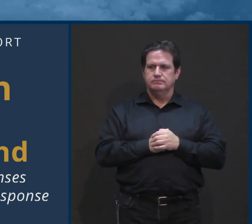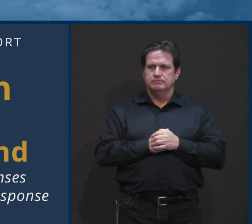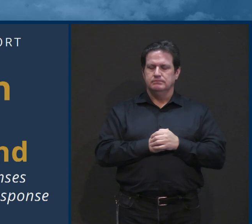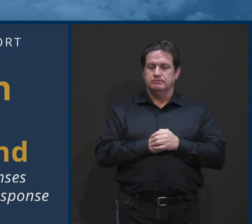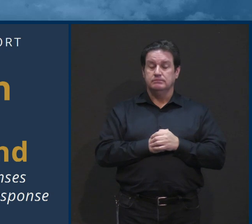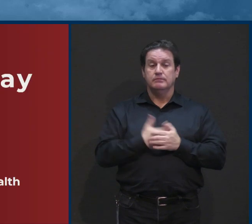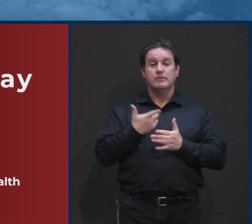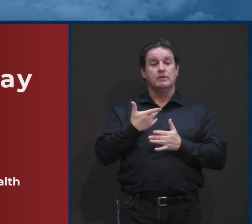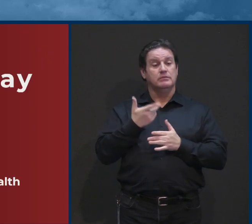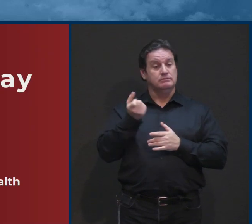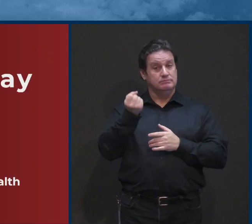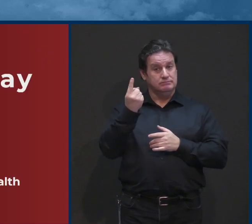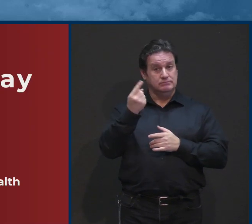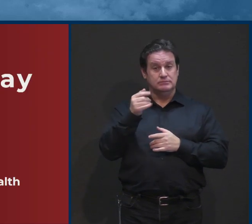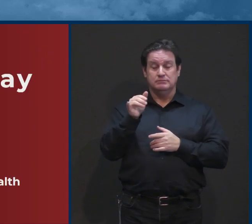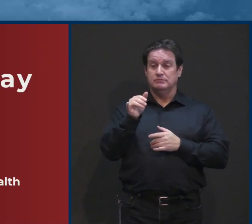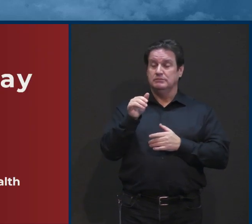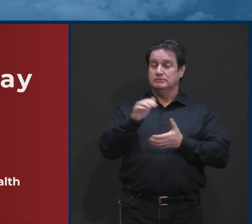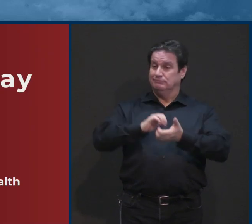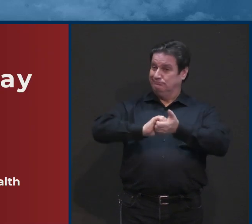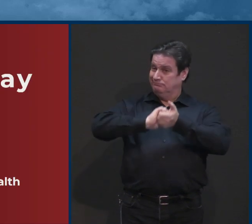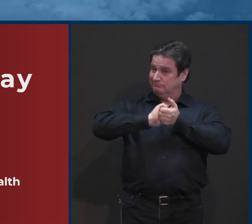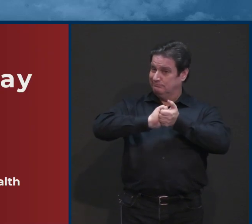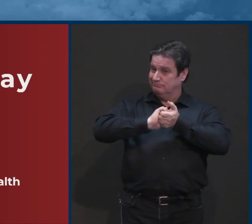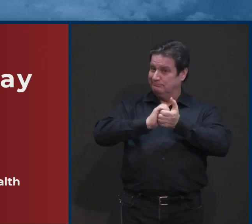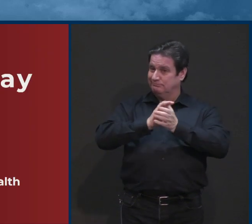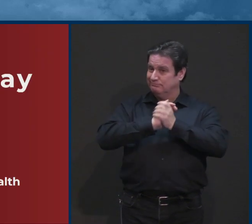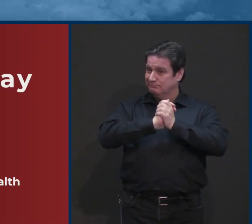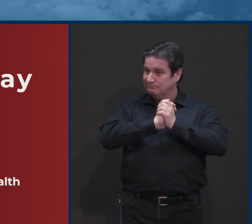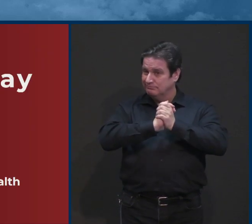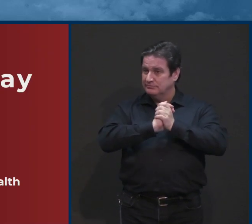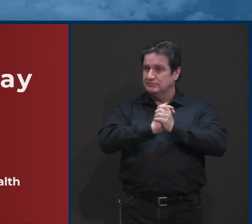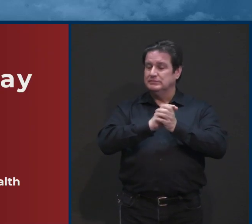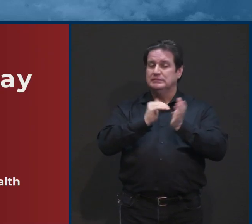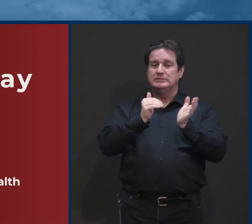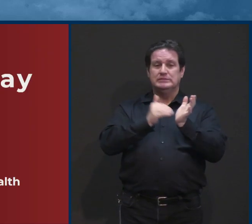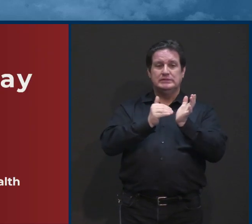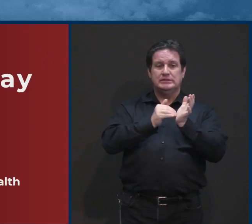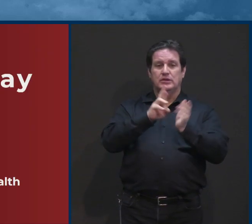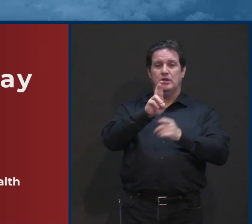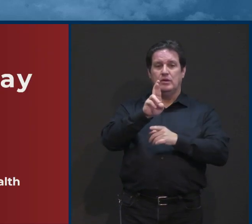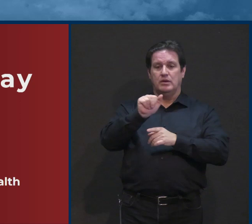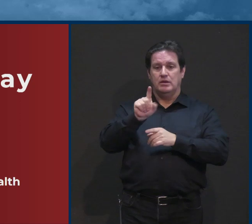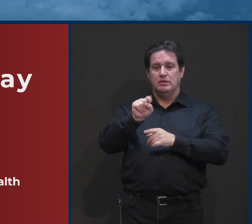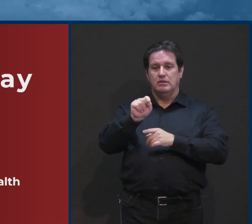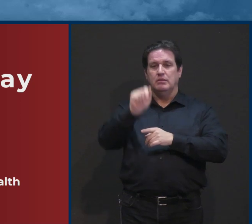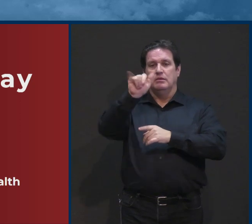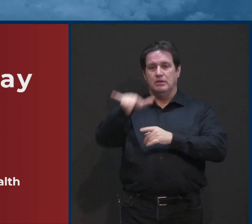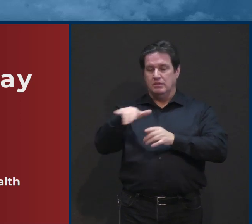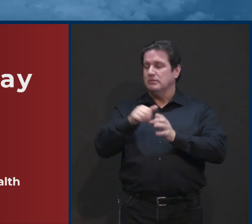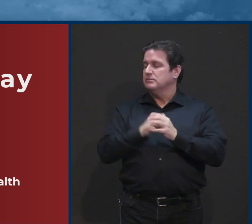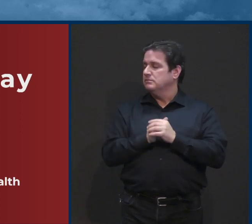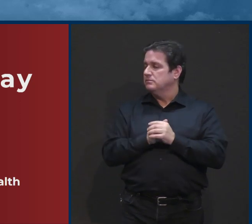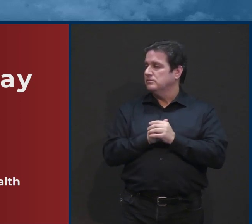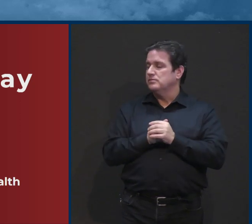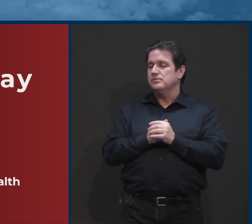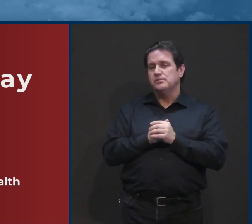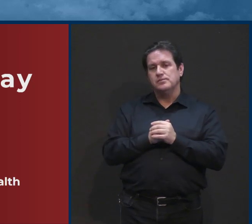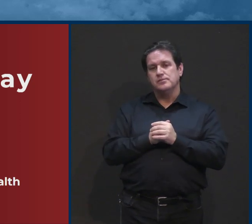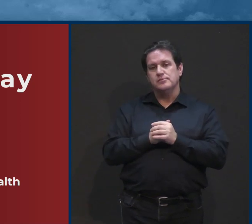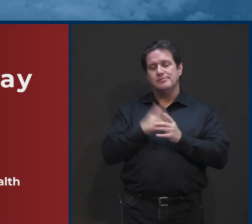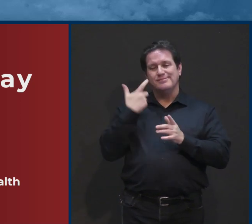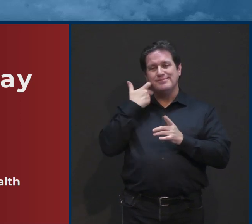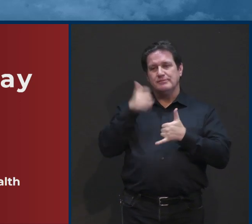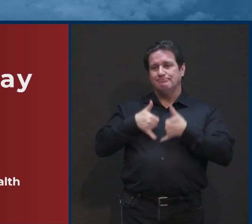that congratulations are appropriate for our own Dr. Rattay, who was awarded